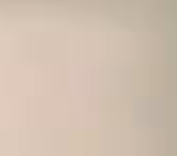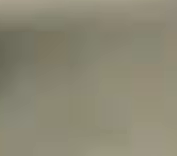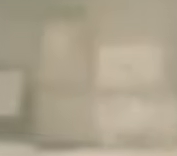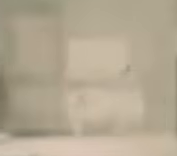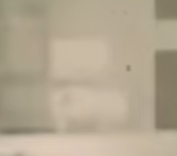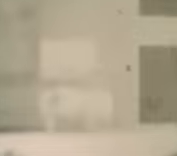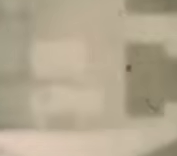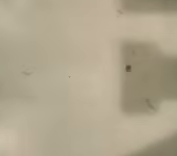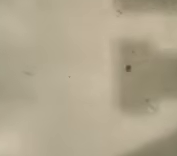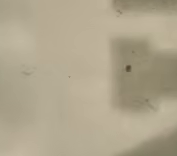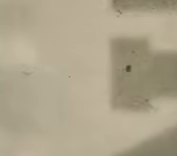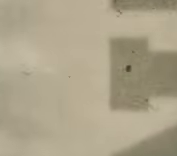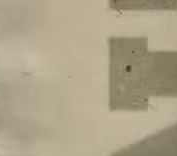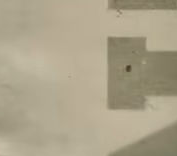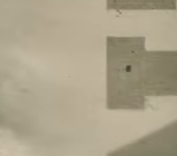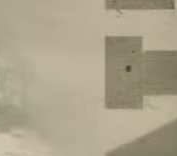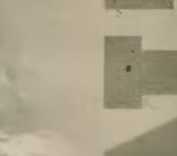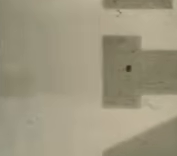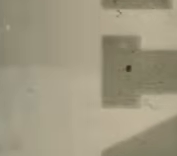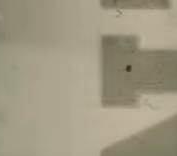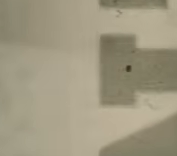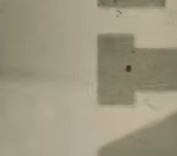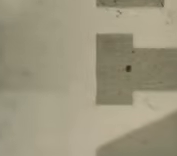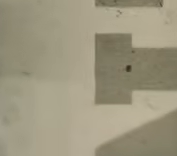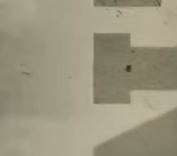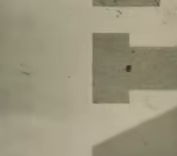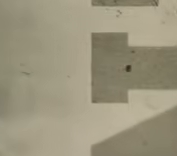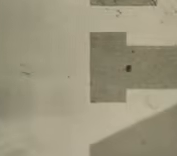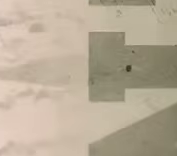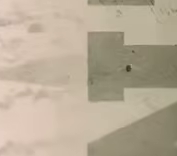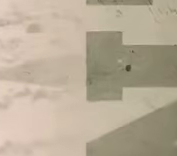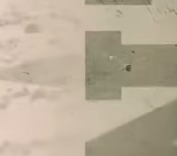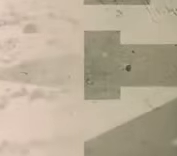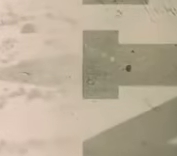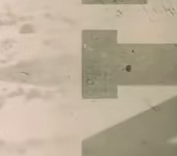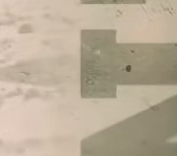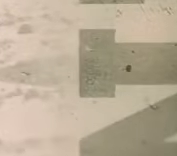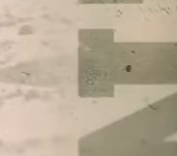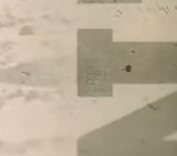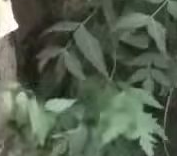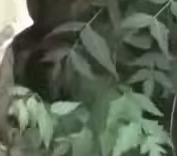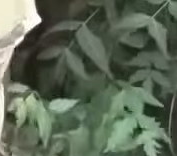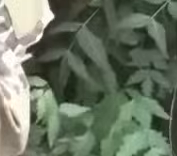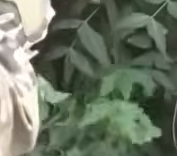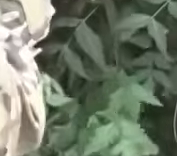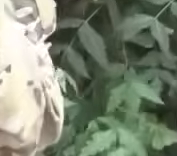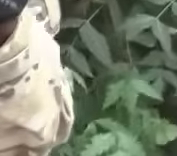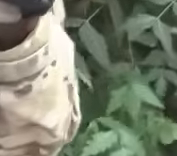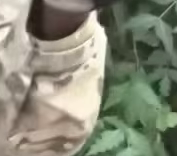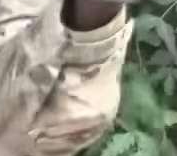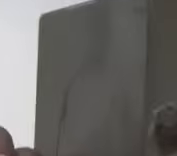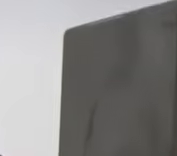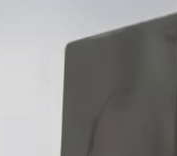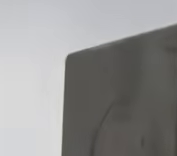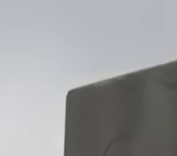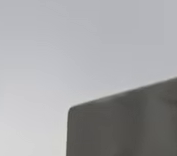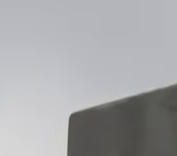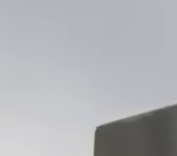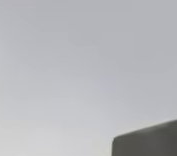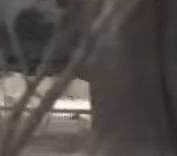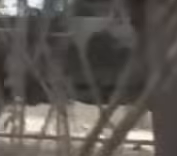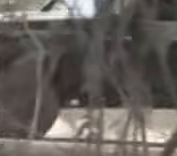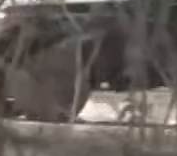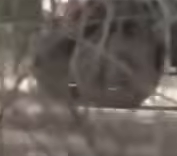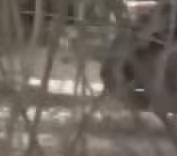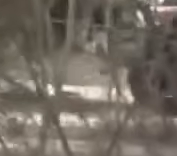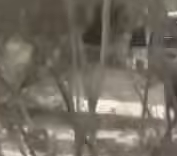Specialist Officers, General Duty Recruits, Tradesmen and Women na Defense Forces Constables. Je, una ndoto za kutumikia taifa la Kenya